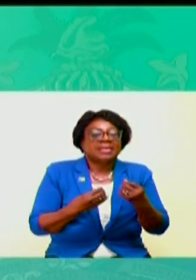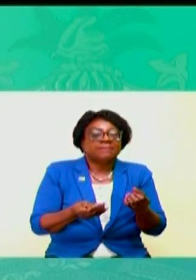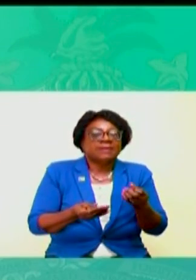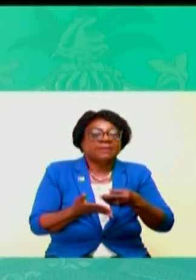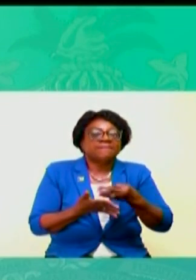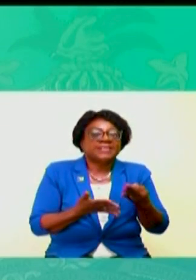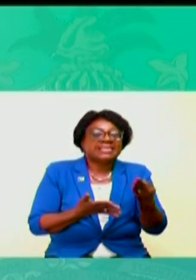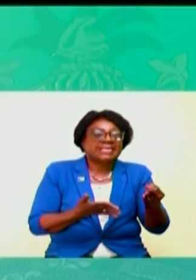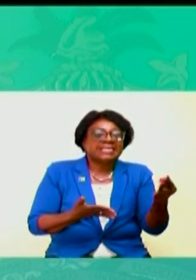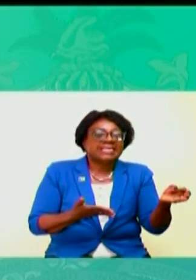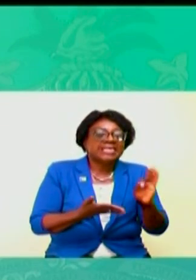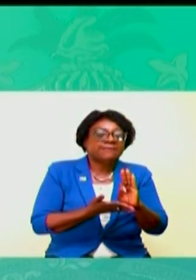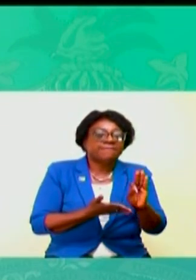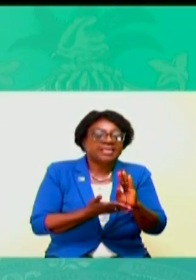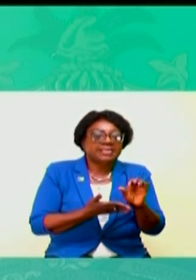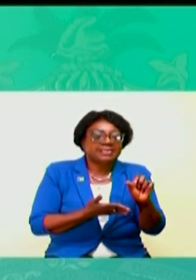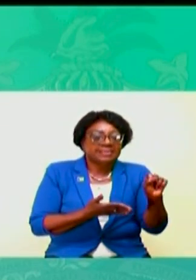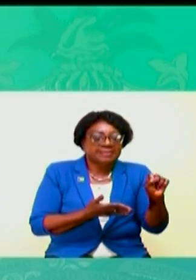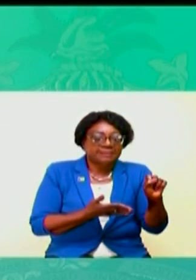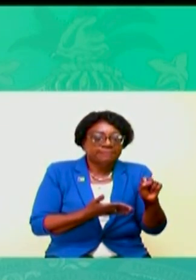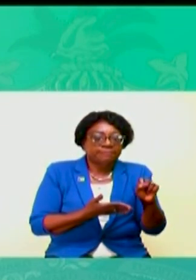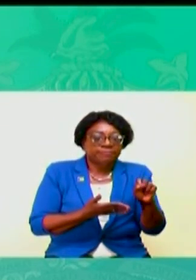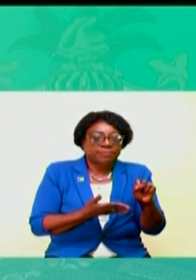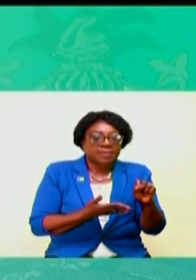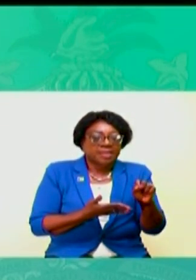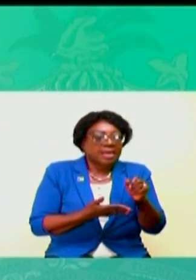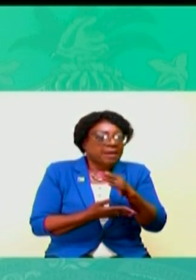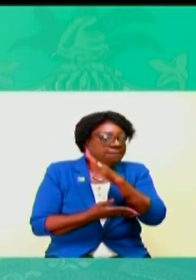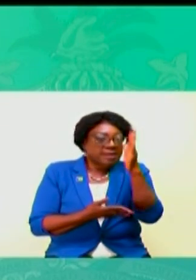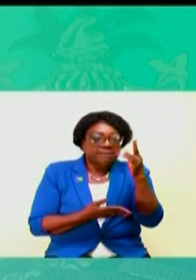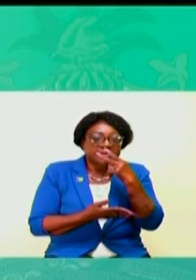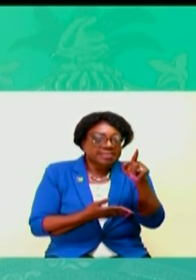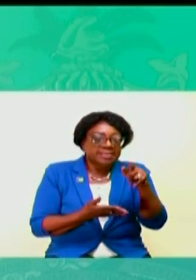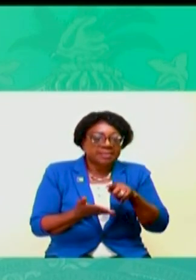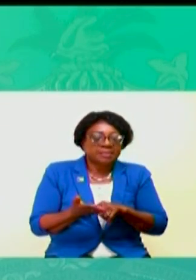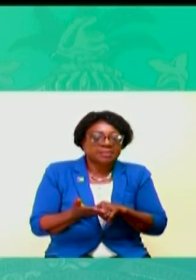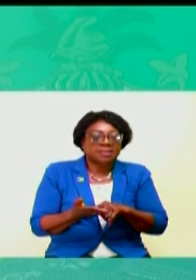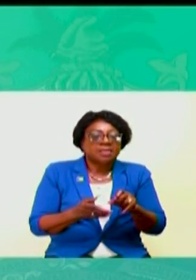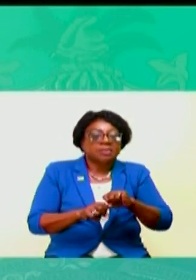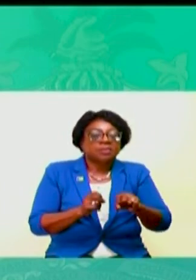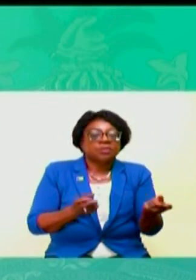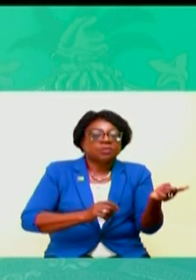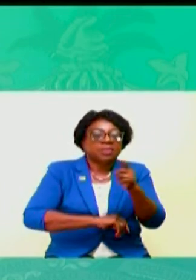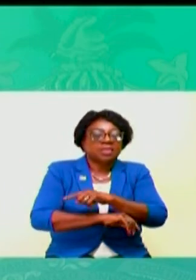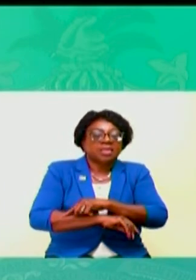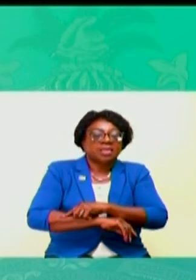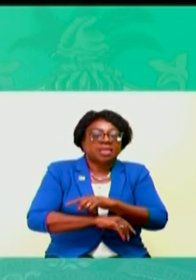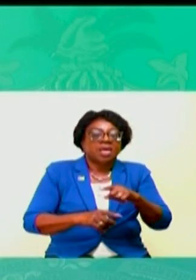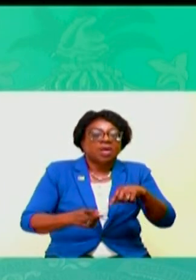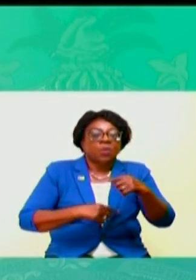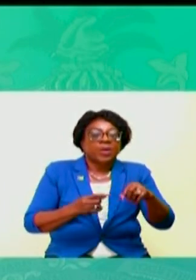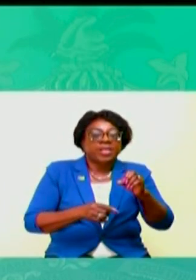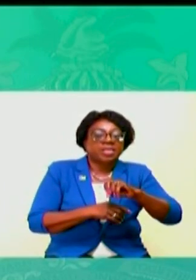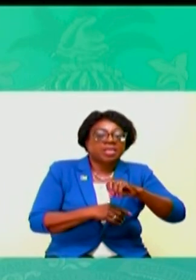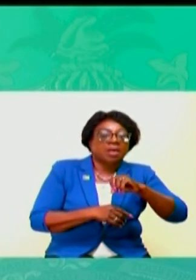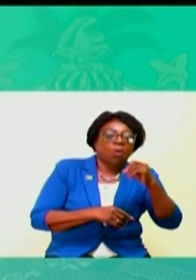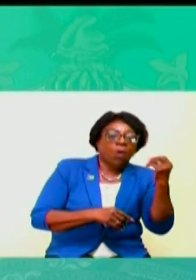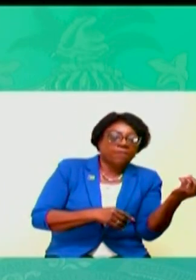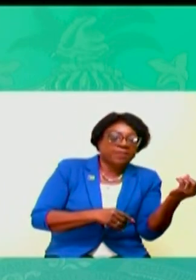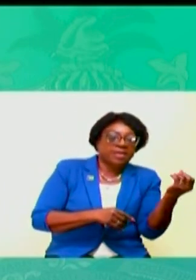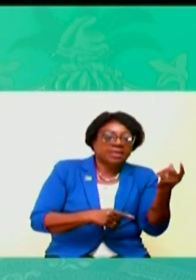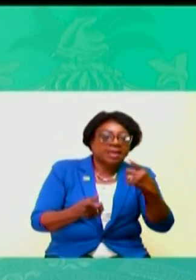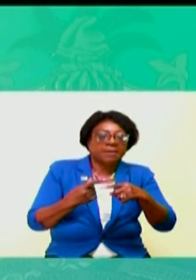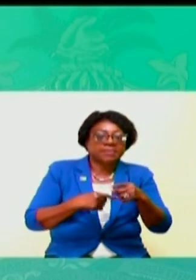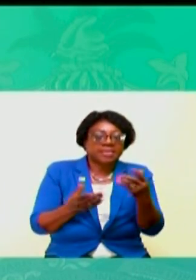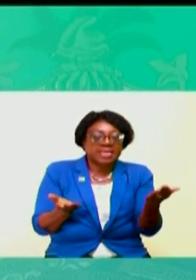fees. What a daddy. I've never seen this. So today, when the opposition comes here ranting and